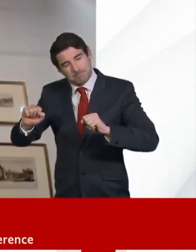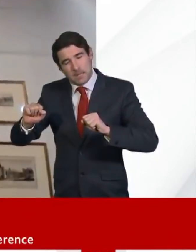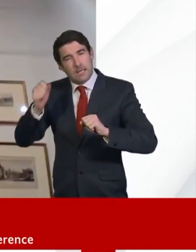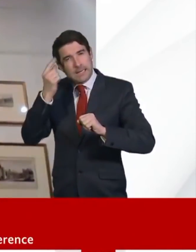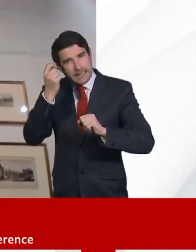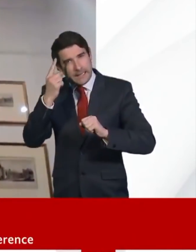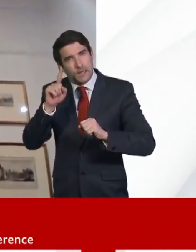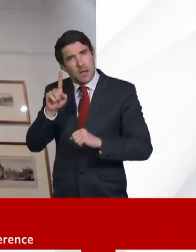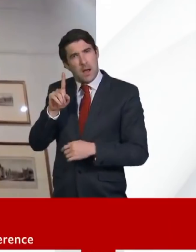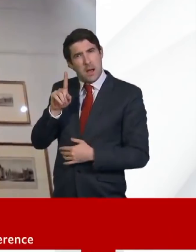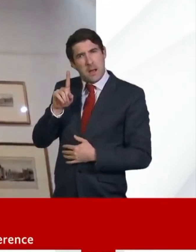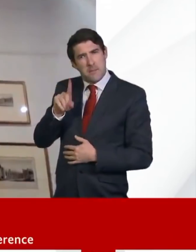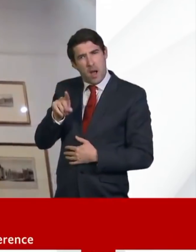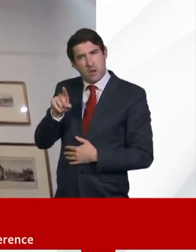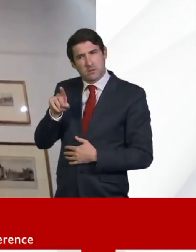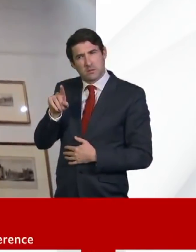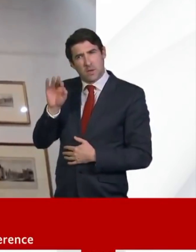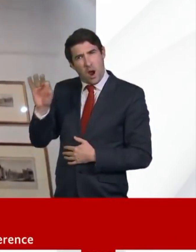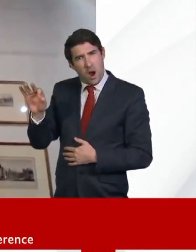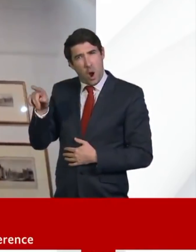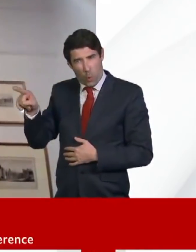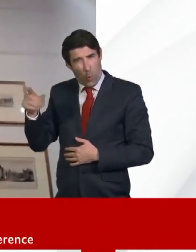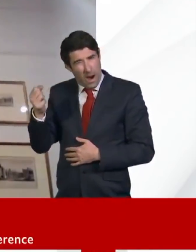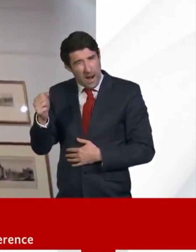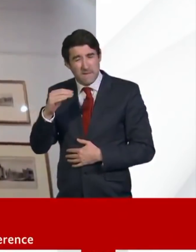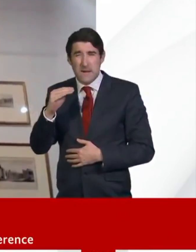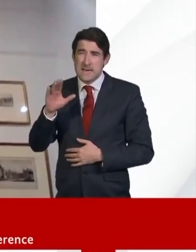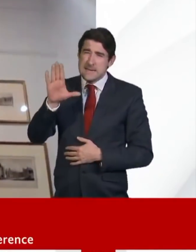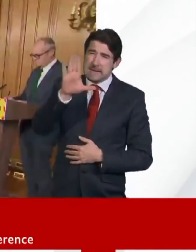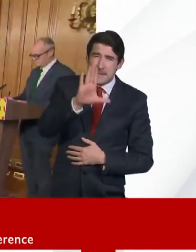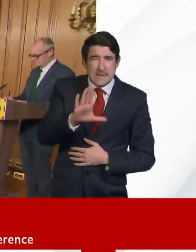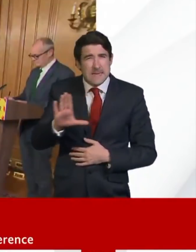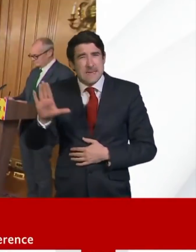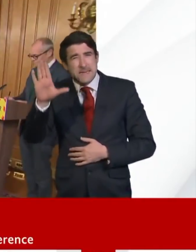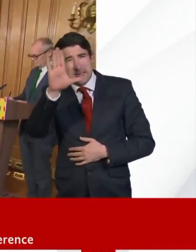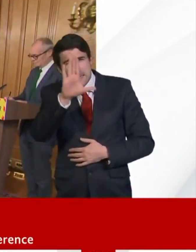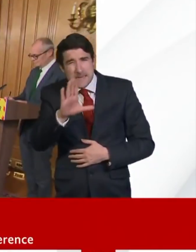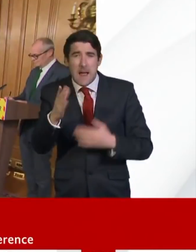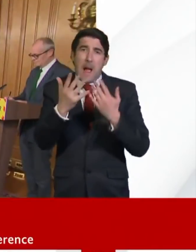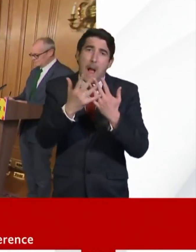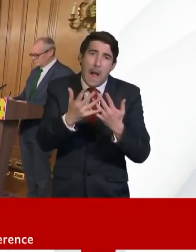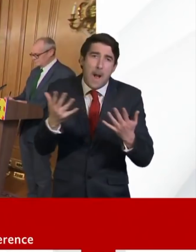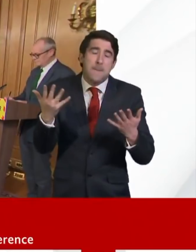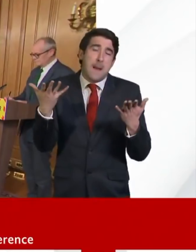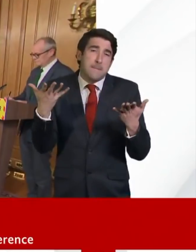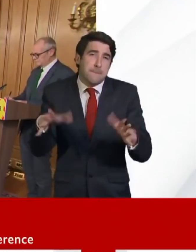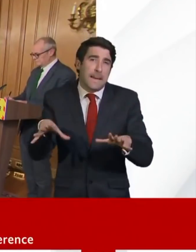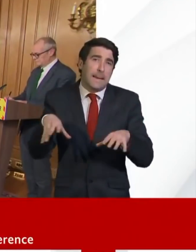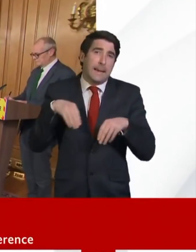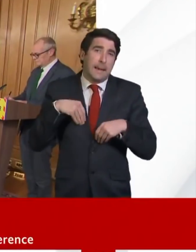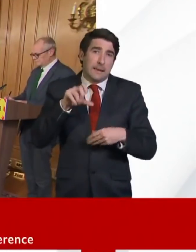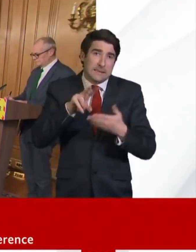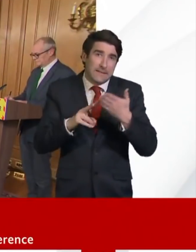all for how many people in the UK have probably been infected